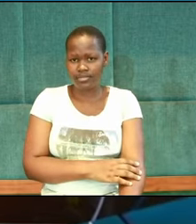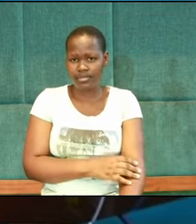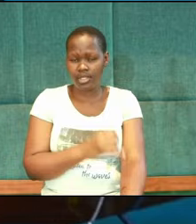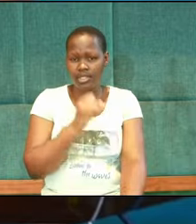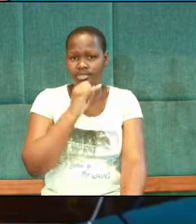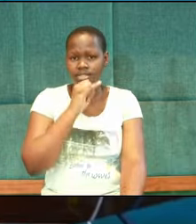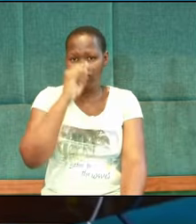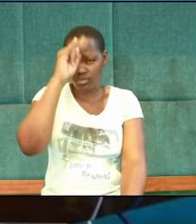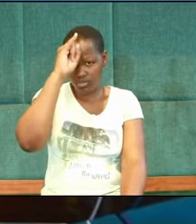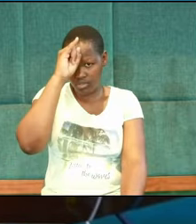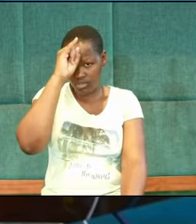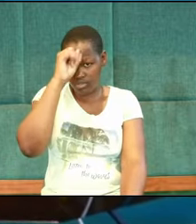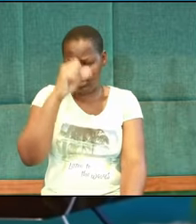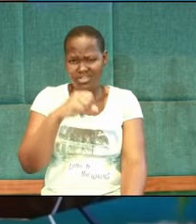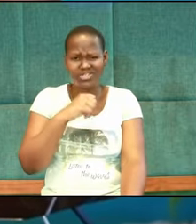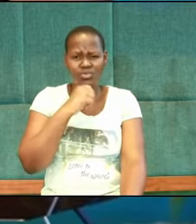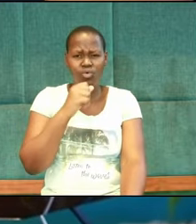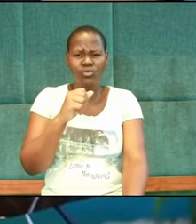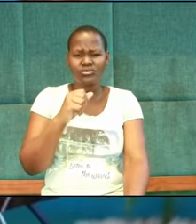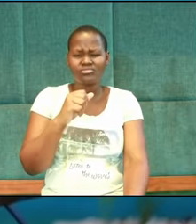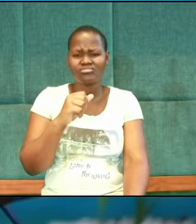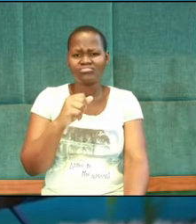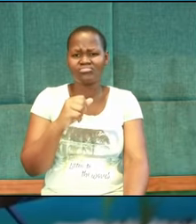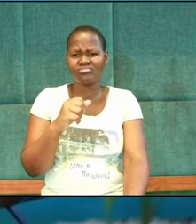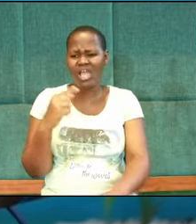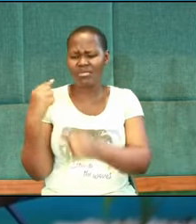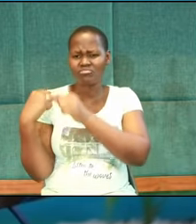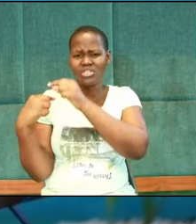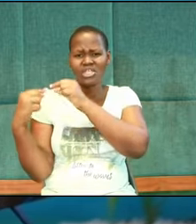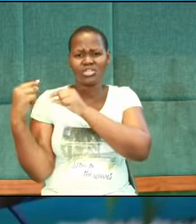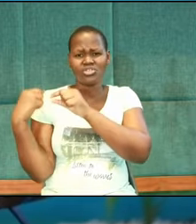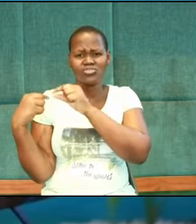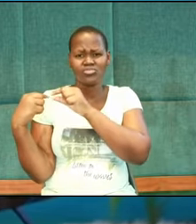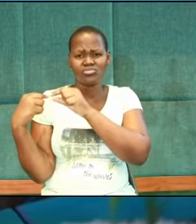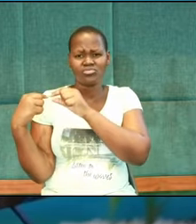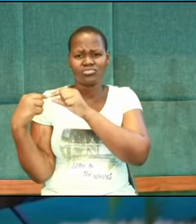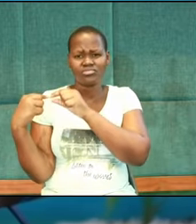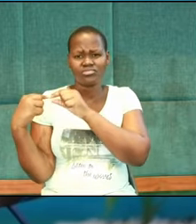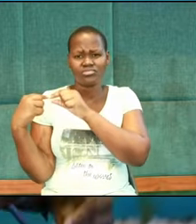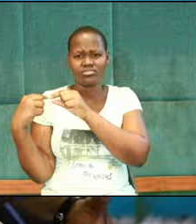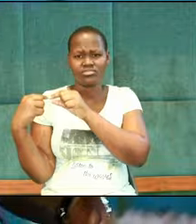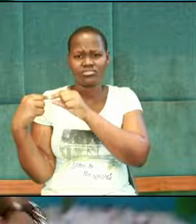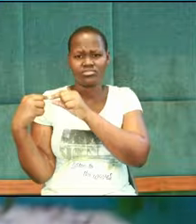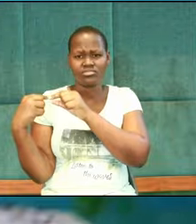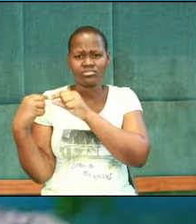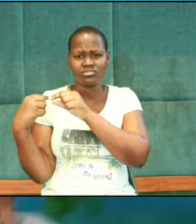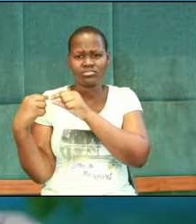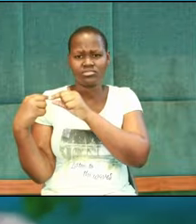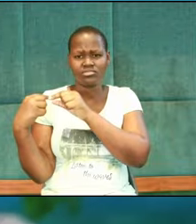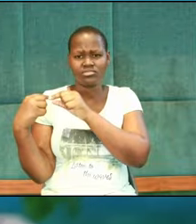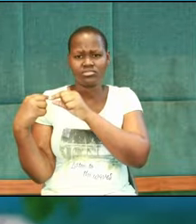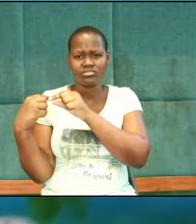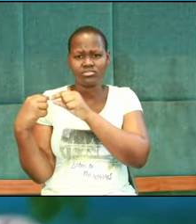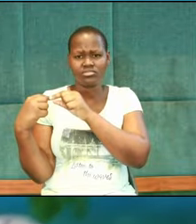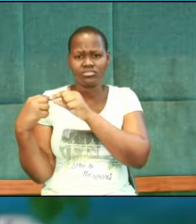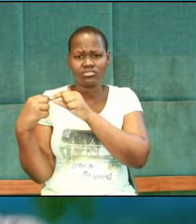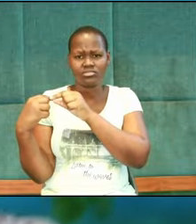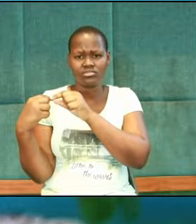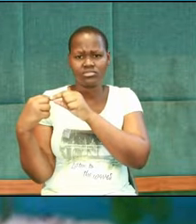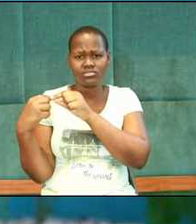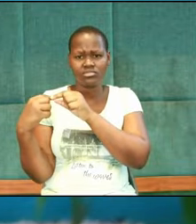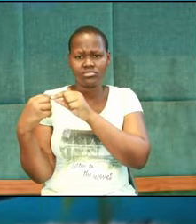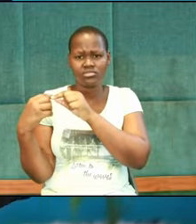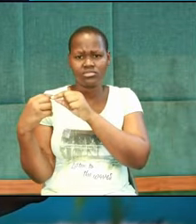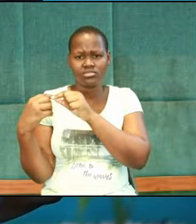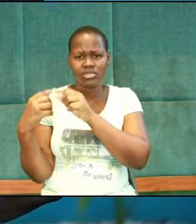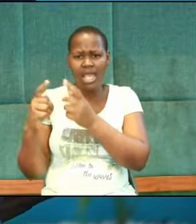Ignorance. It's not just generational. It is transgenerational. Look at the